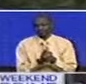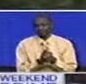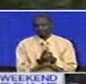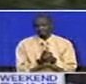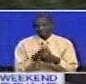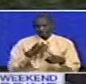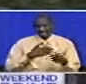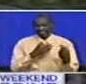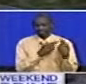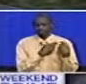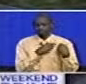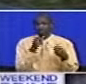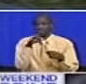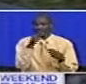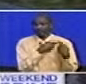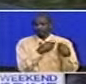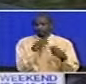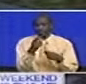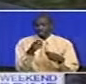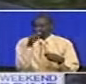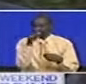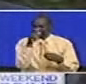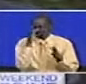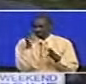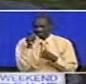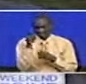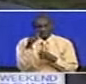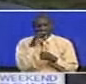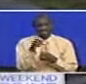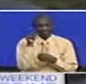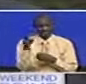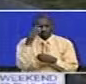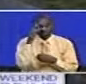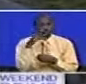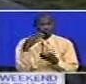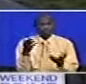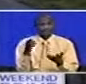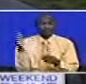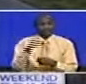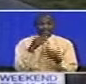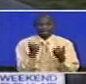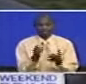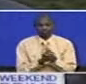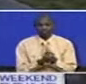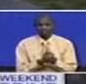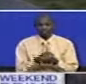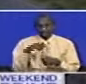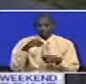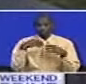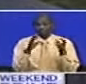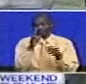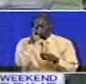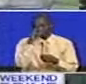Jukumu yako ni kuja kutuambia fulani mtoto fulani tunajua siku nyingi ajulikane mahali alipo amerudi. Alafu tuachie kazi ni